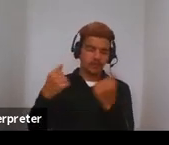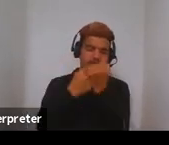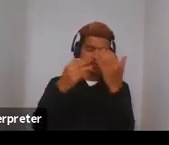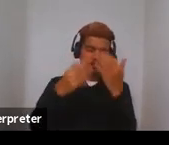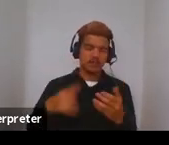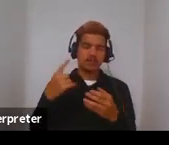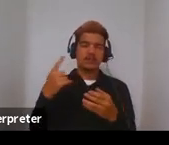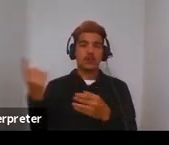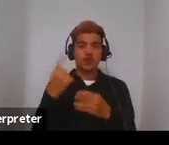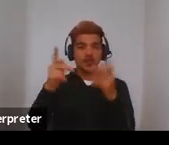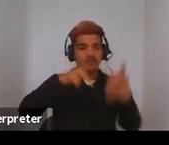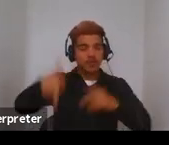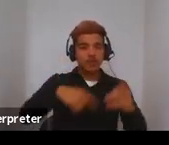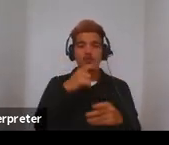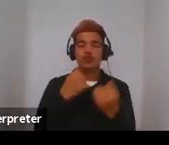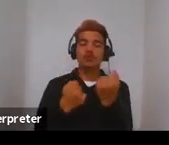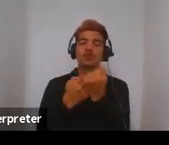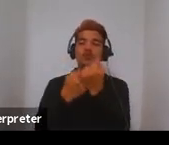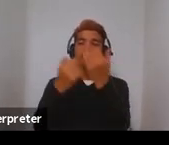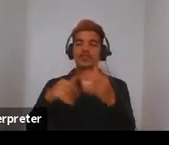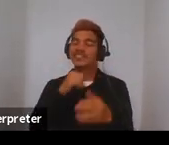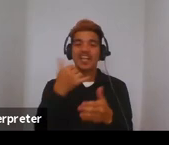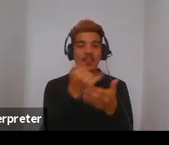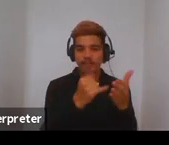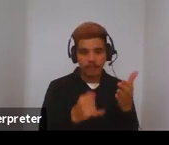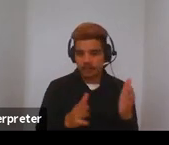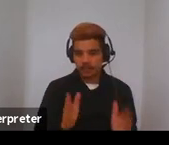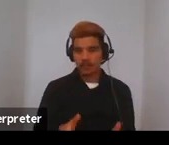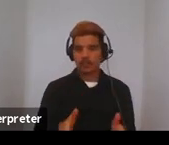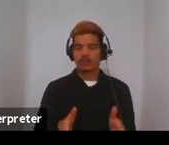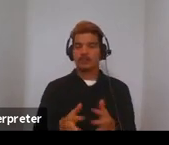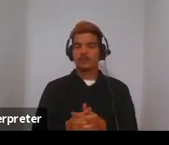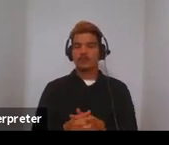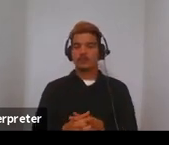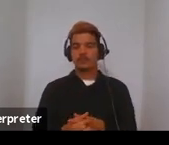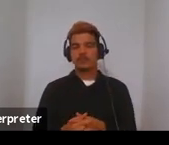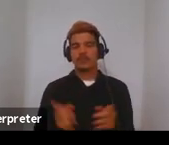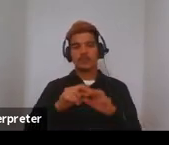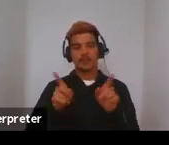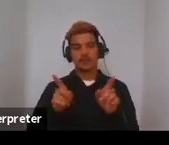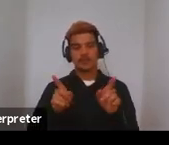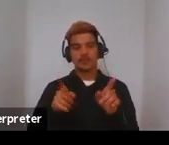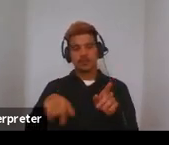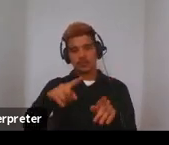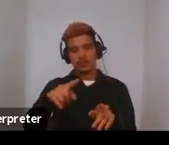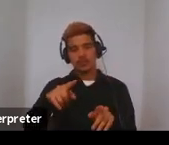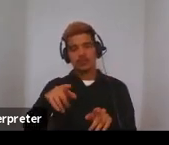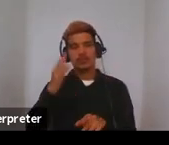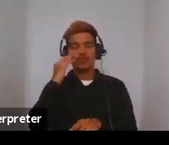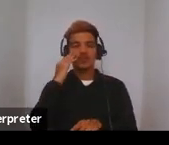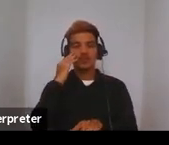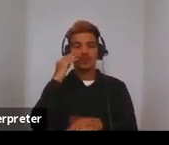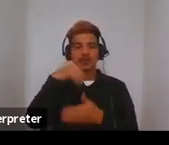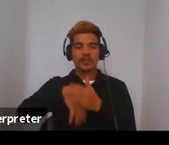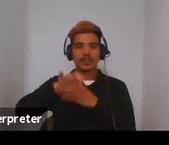supporting survivors, are not the investigators. But, you know, in